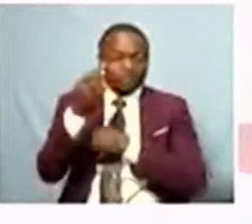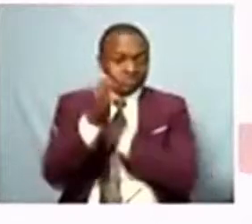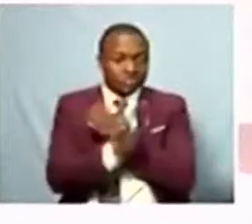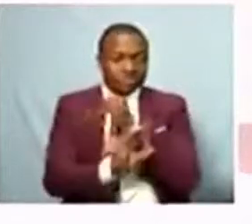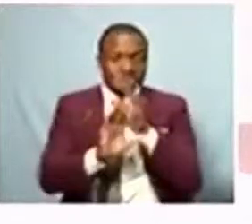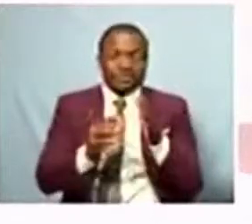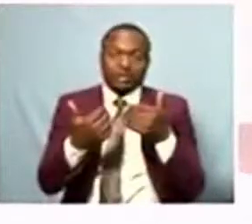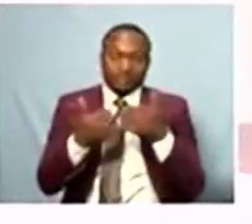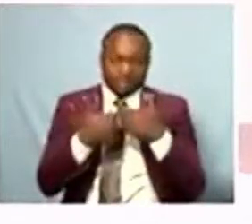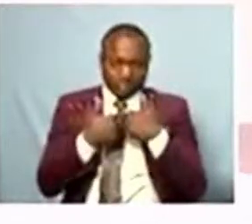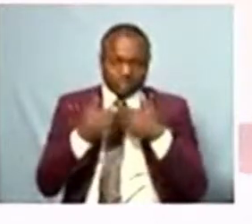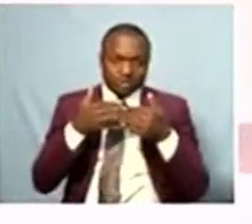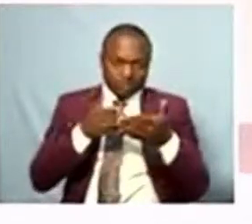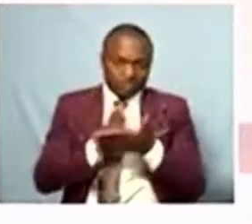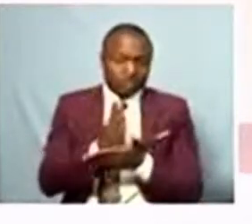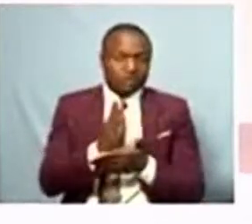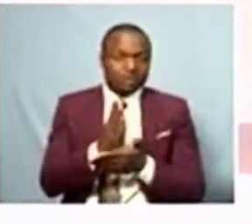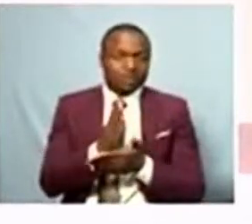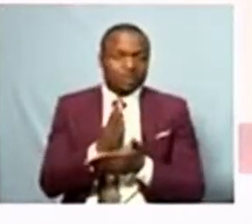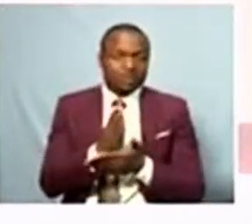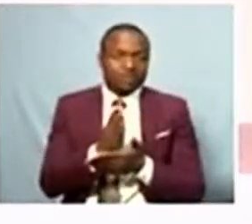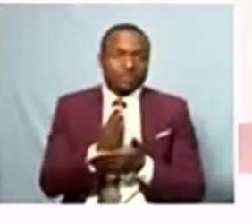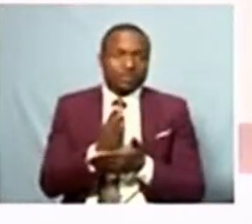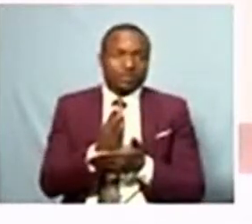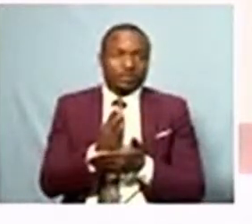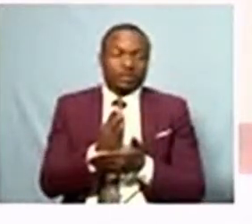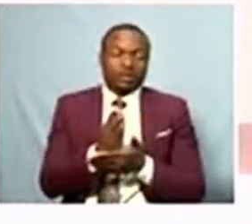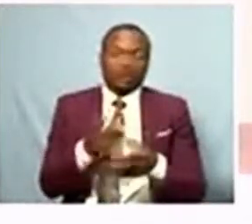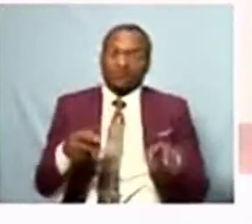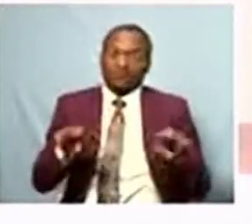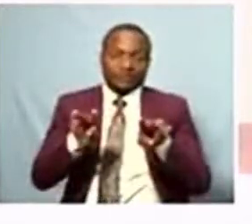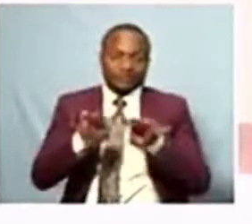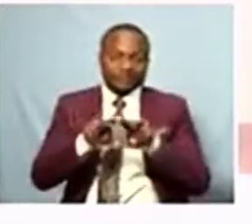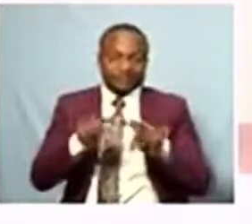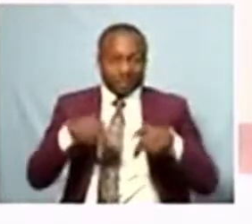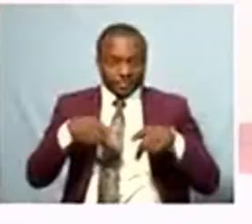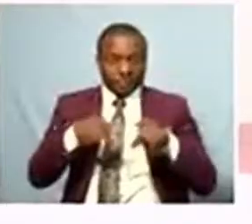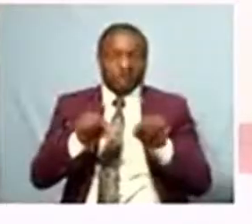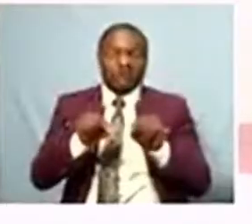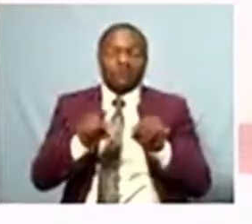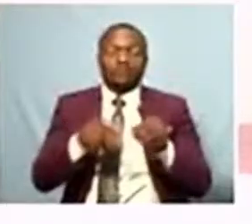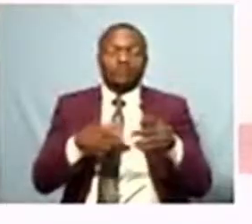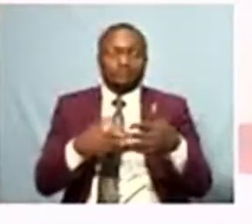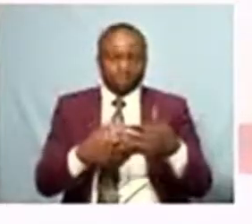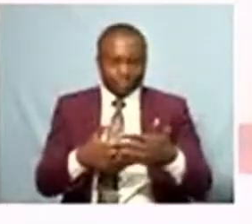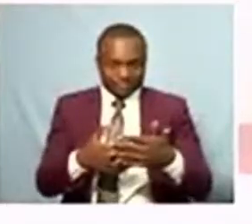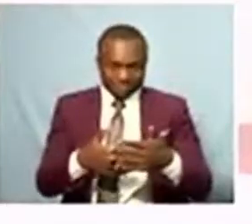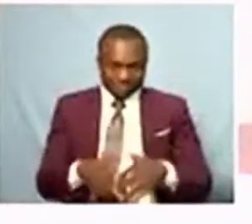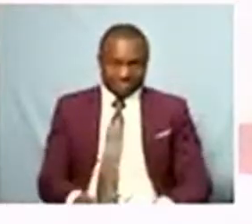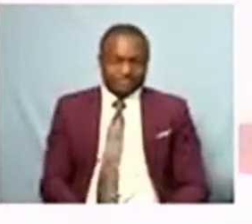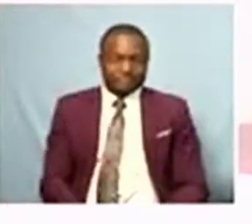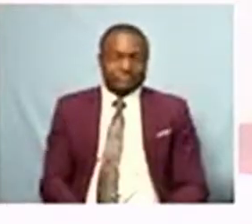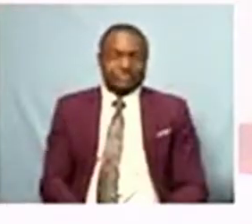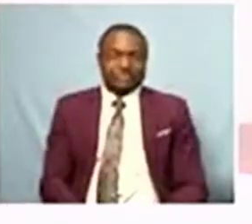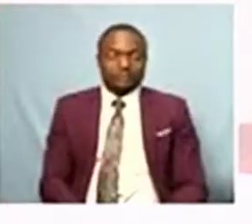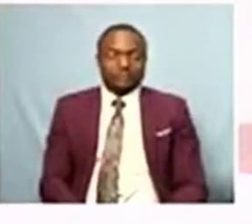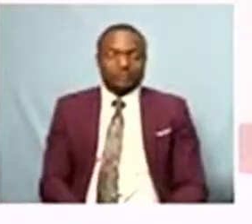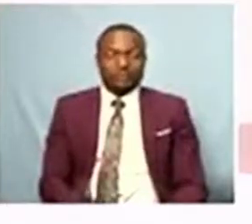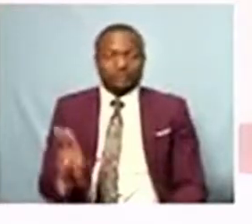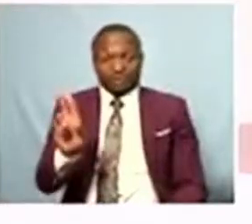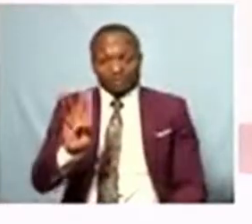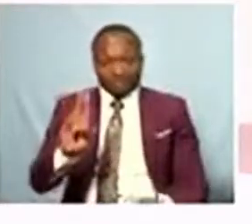possess the correct and valid permits. Sir, furthermore, operators